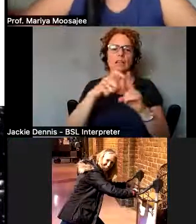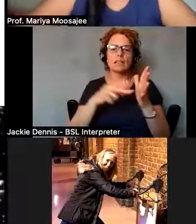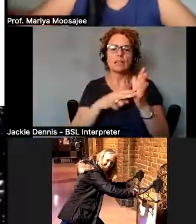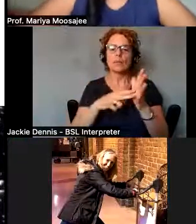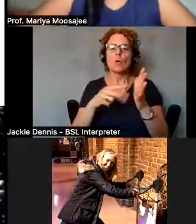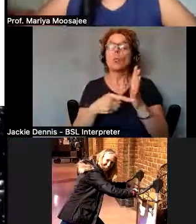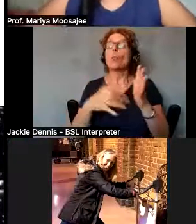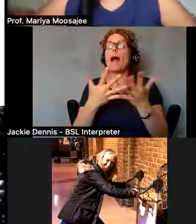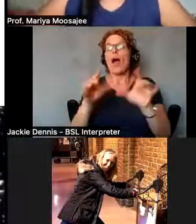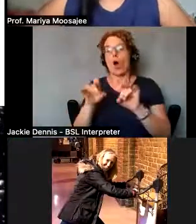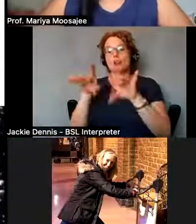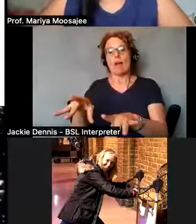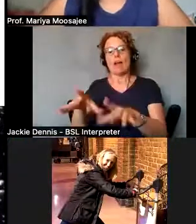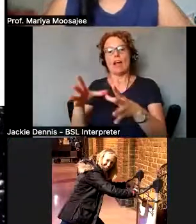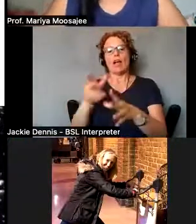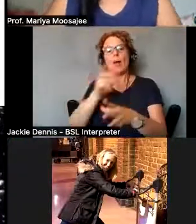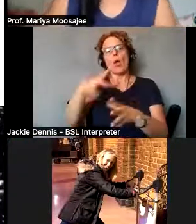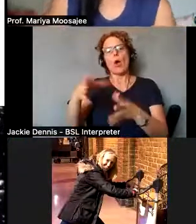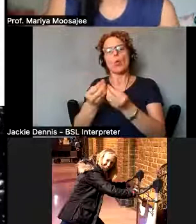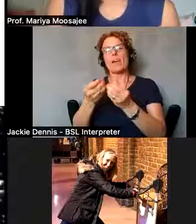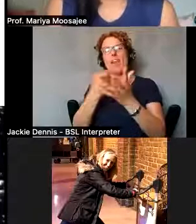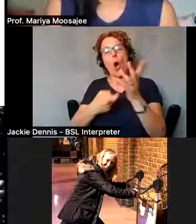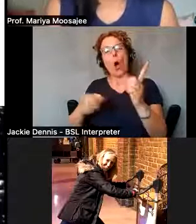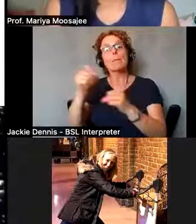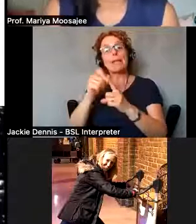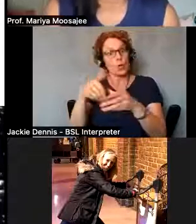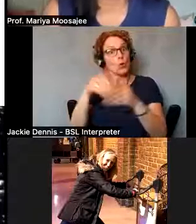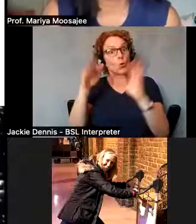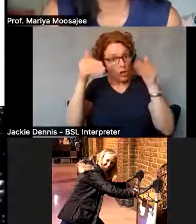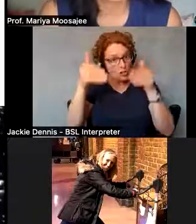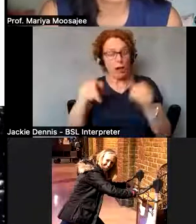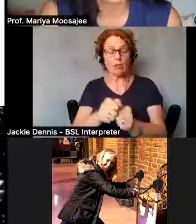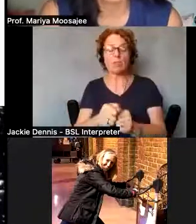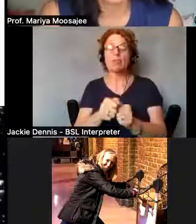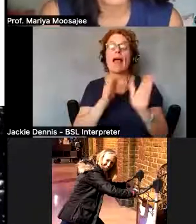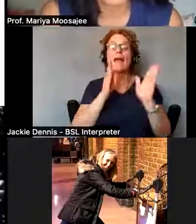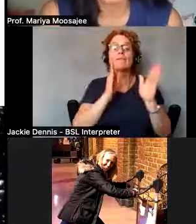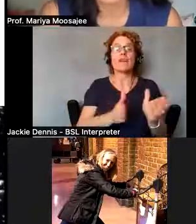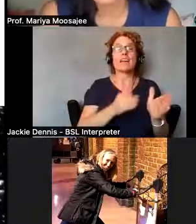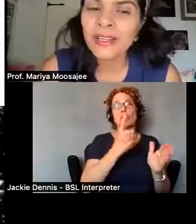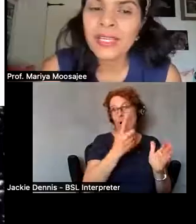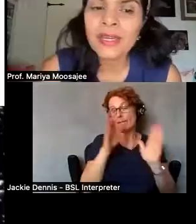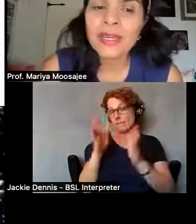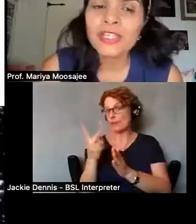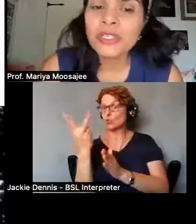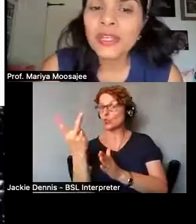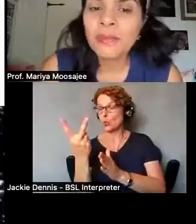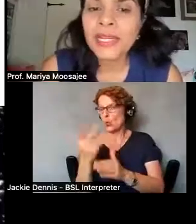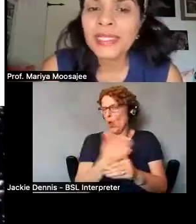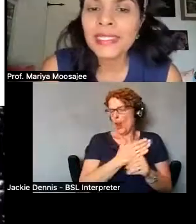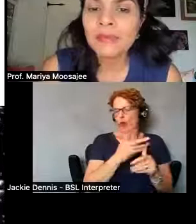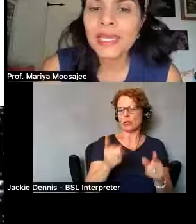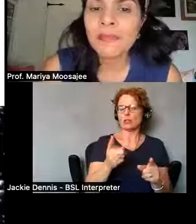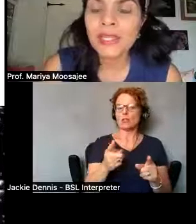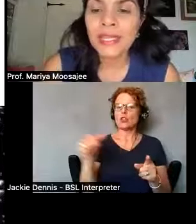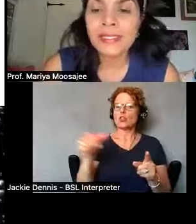RP, and it includes patients with Usher syndrome. And this is a phase 1/2 trial, so early, due to complete